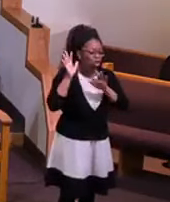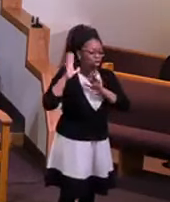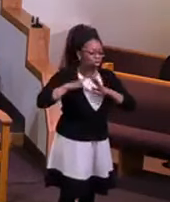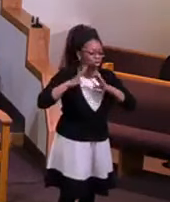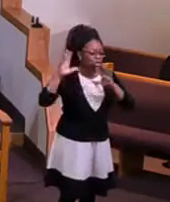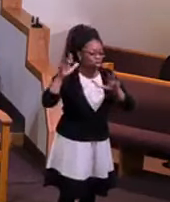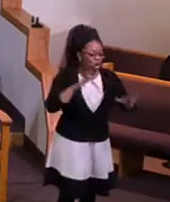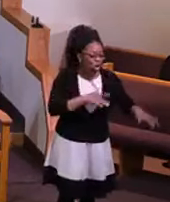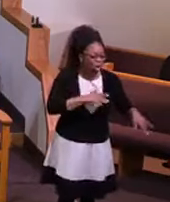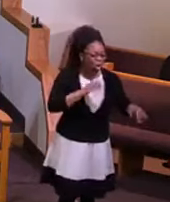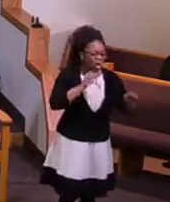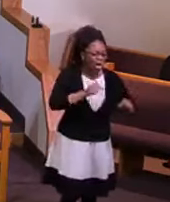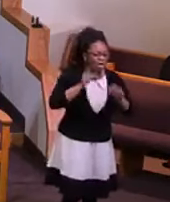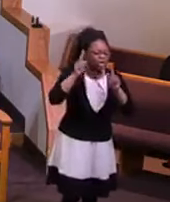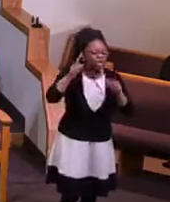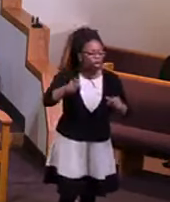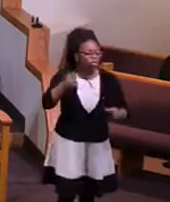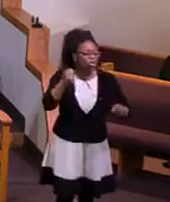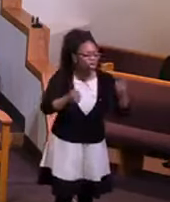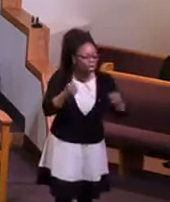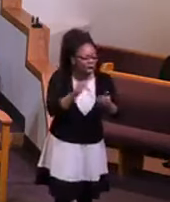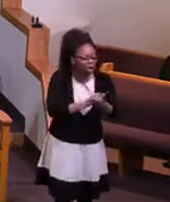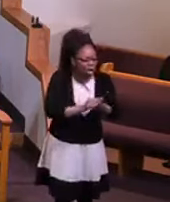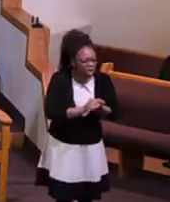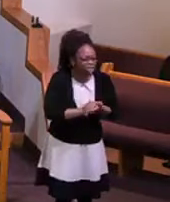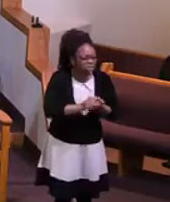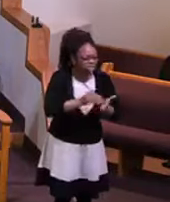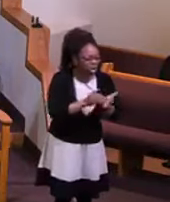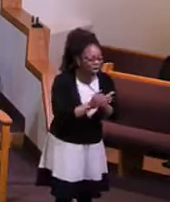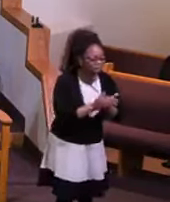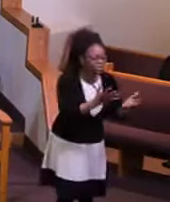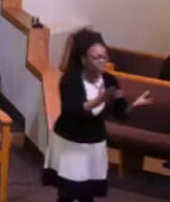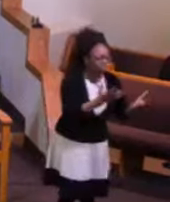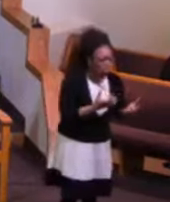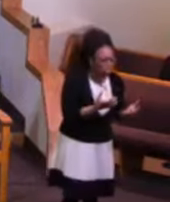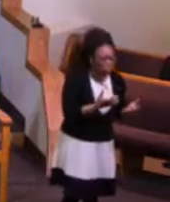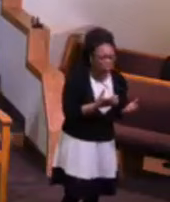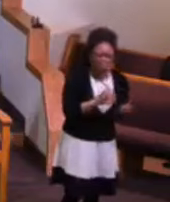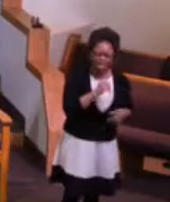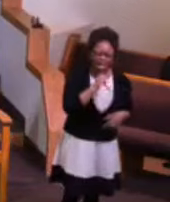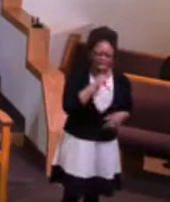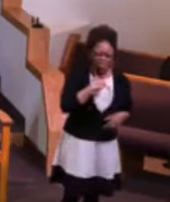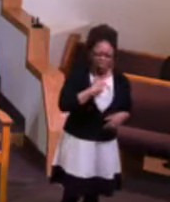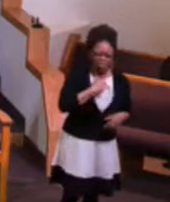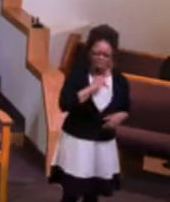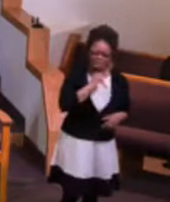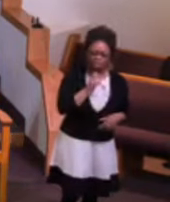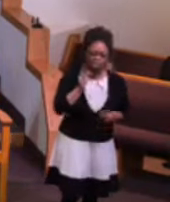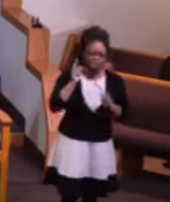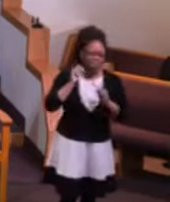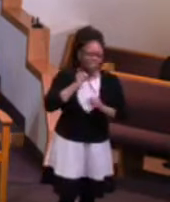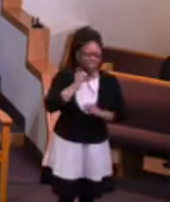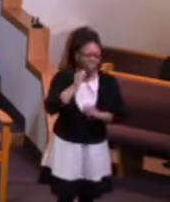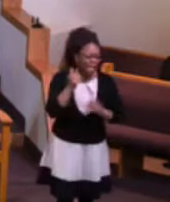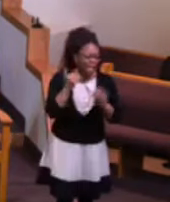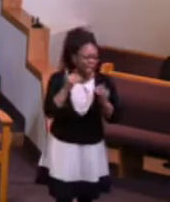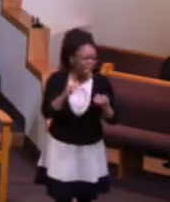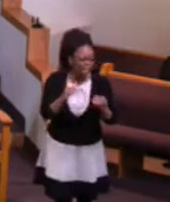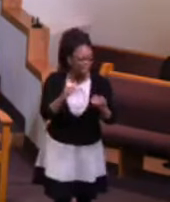However, one thing that's for certain is that I won't be going to the unlimited car wash because my Traverse is